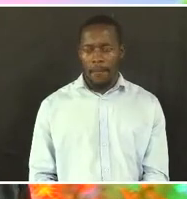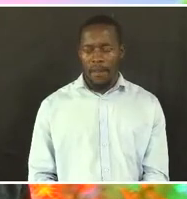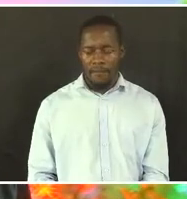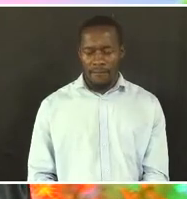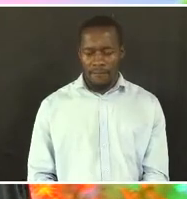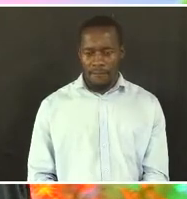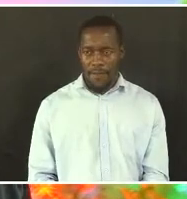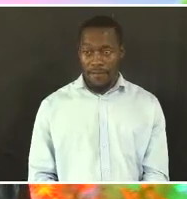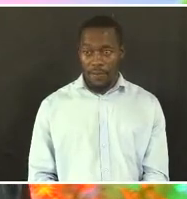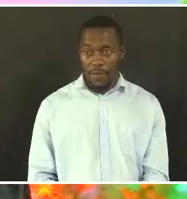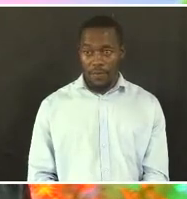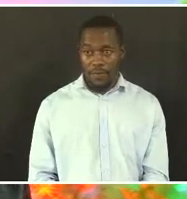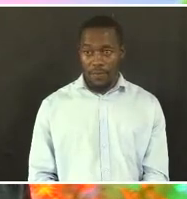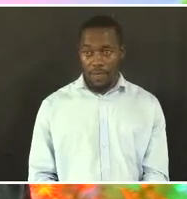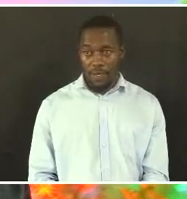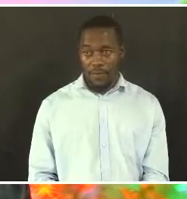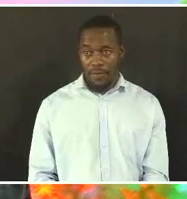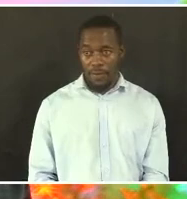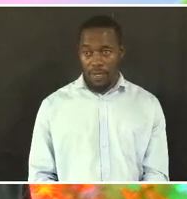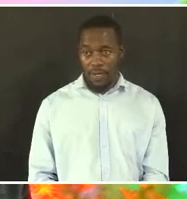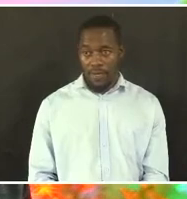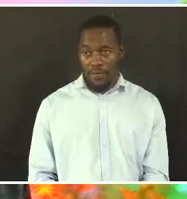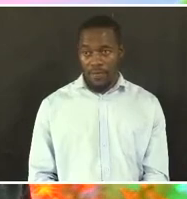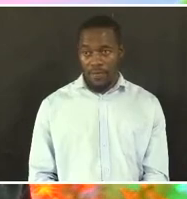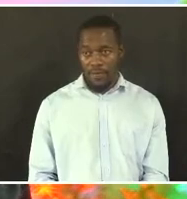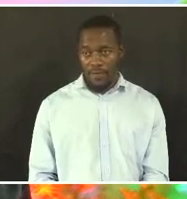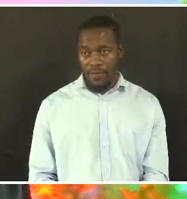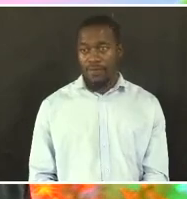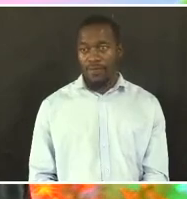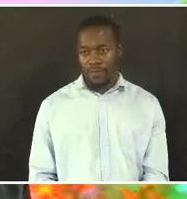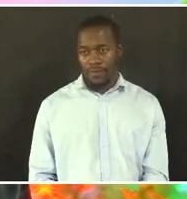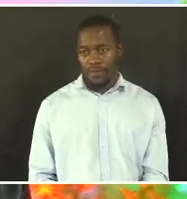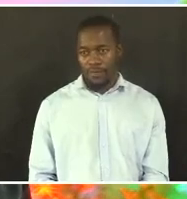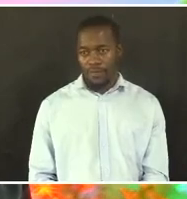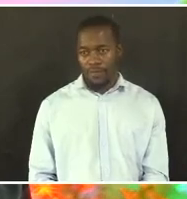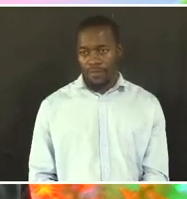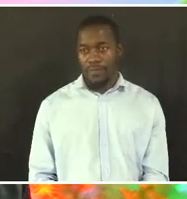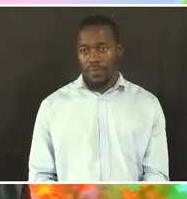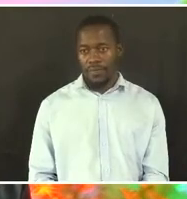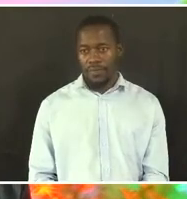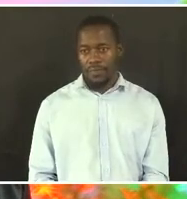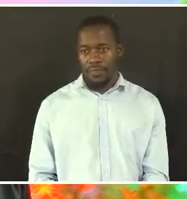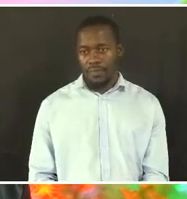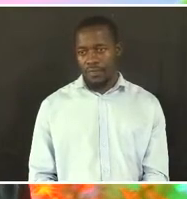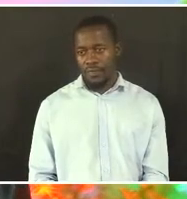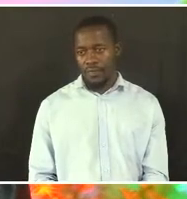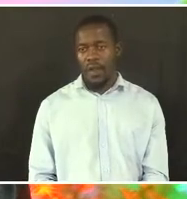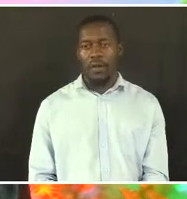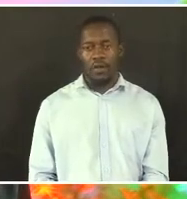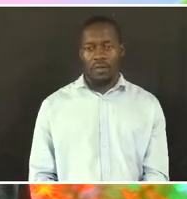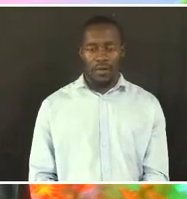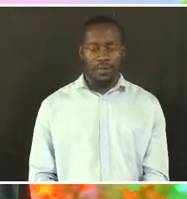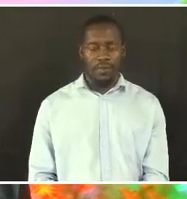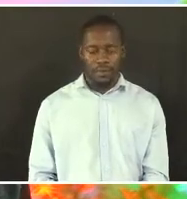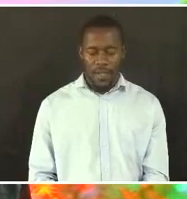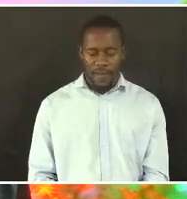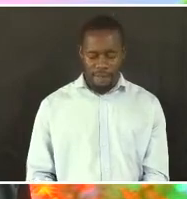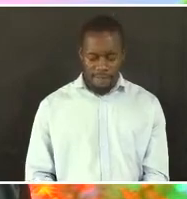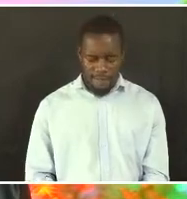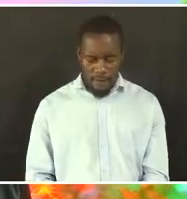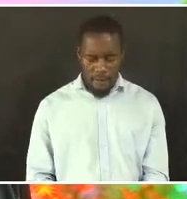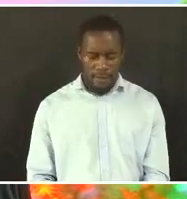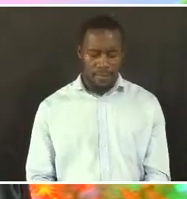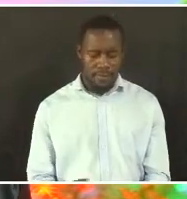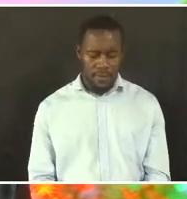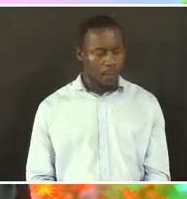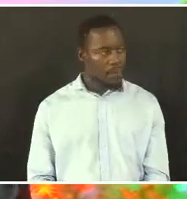How much do you think is allocated? I'm saying this as an elder, so I already know. I already know elders